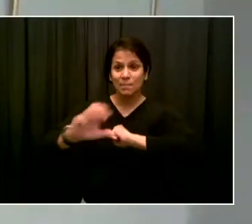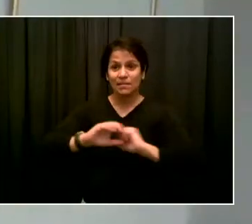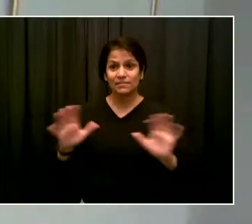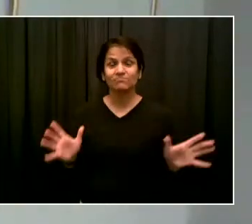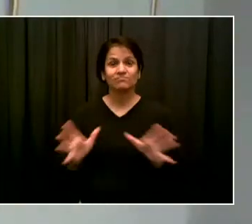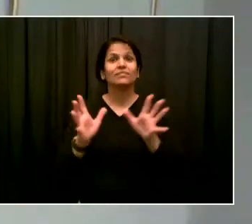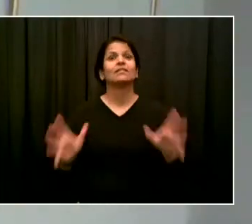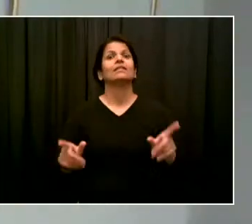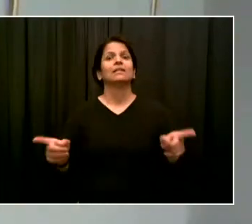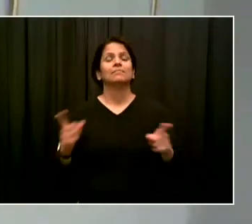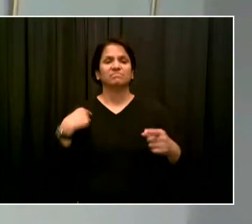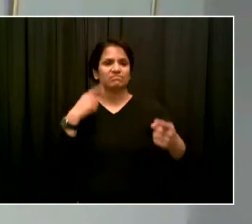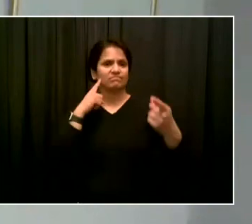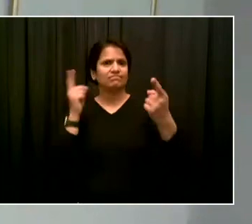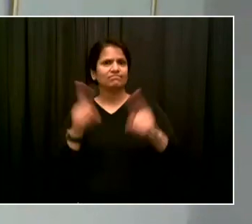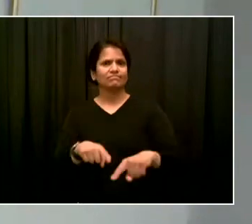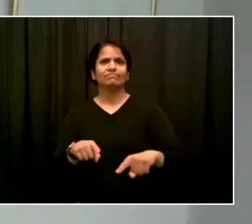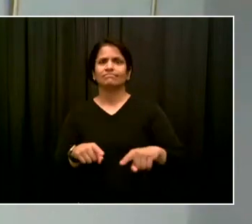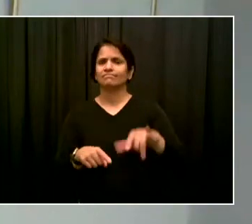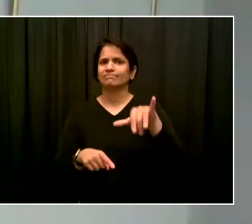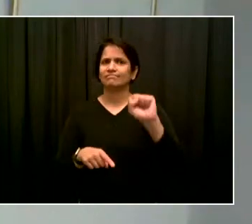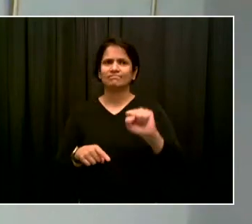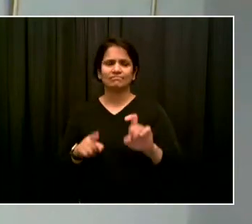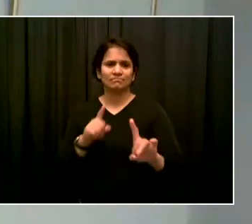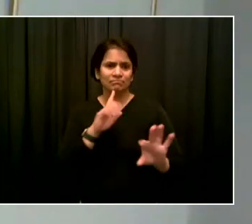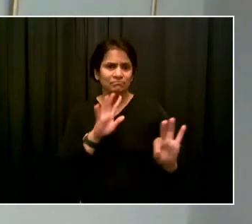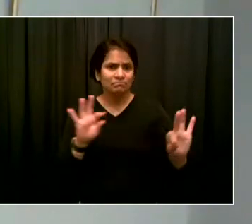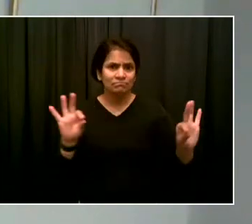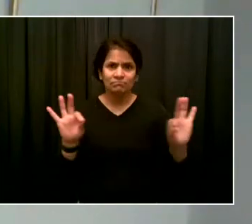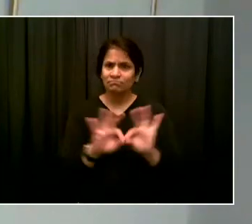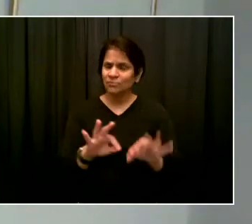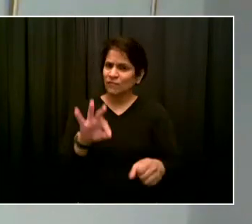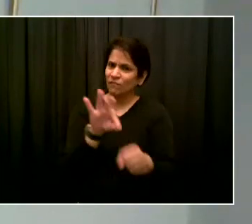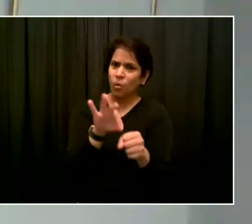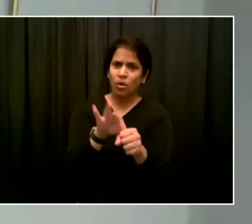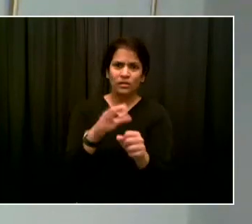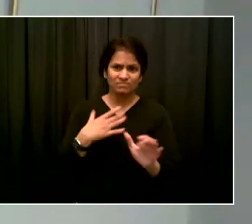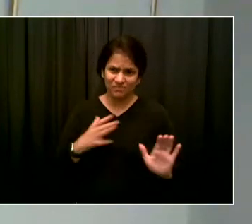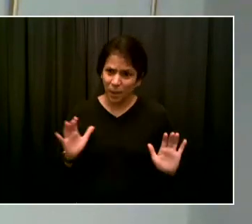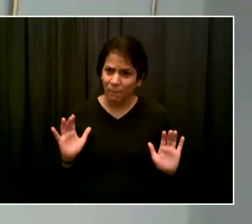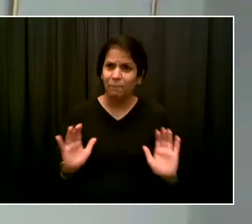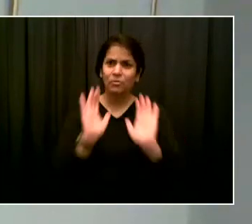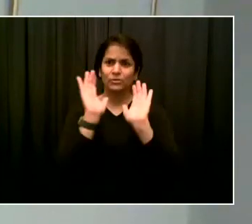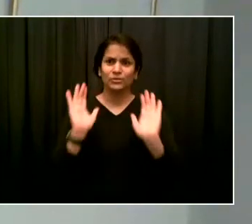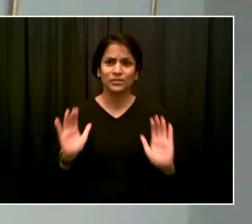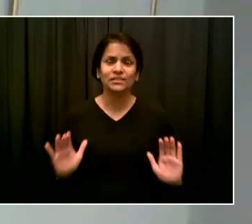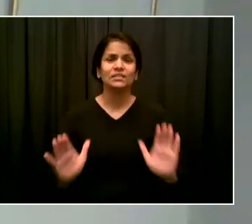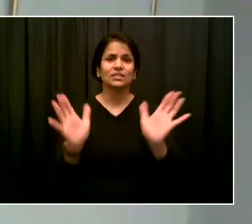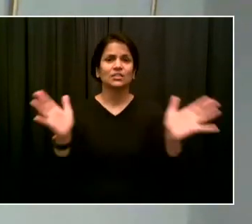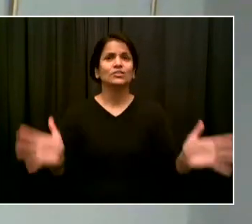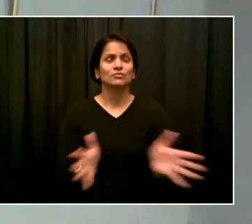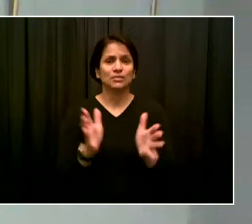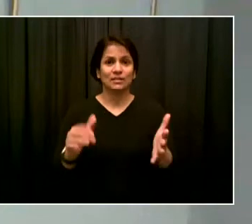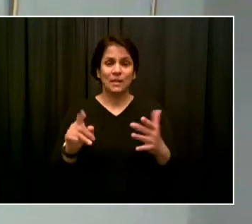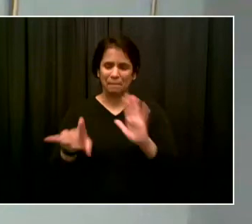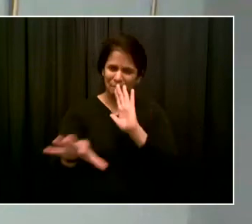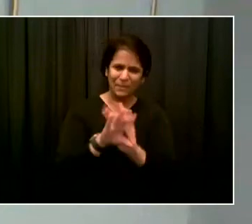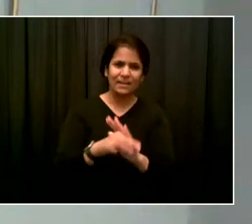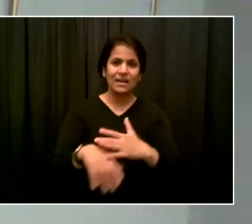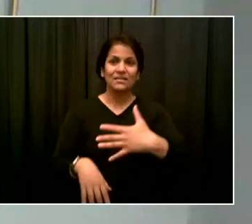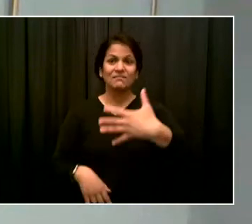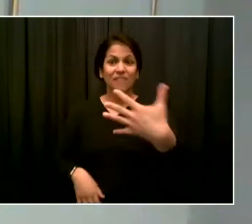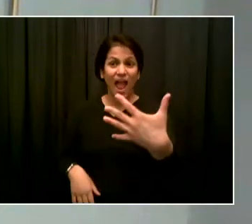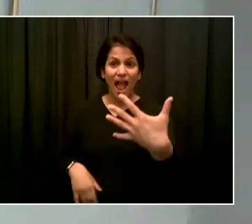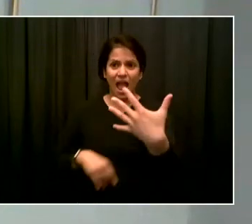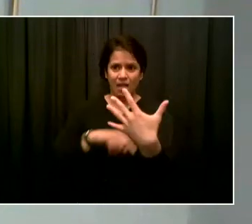It's in June of 2020, I introduced our ranked choice voter education bill, which was passed into law with your support